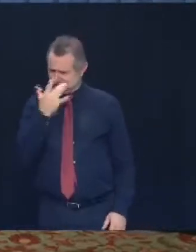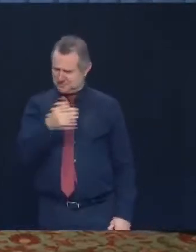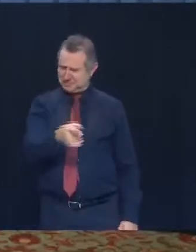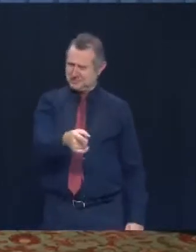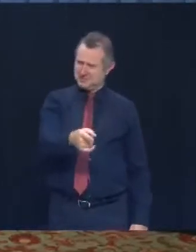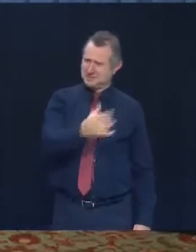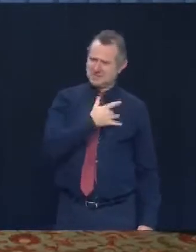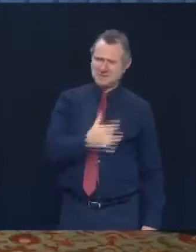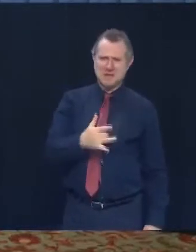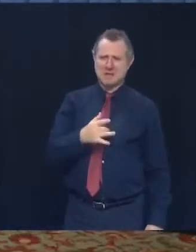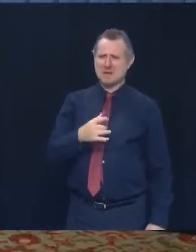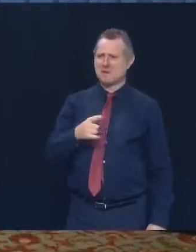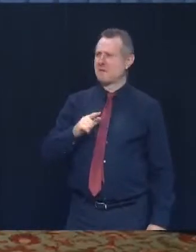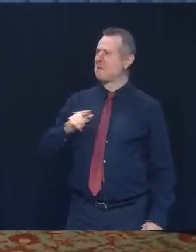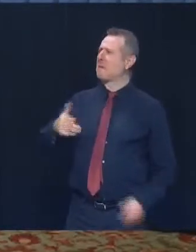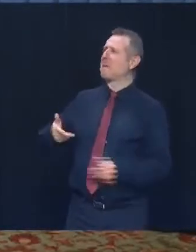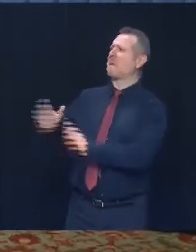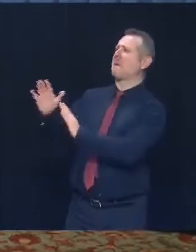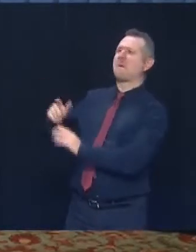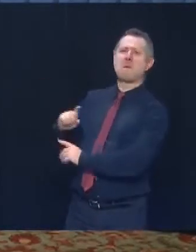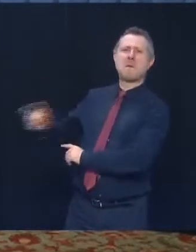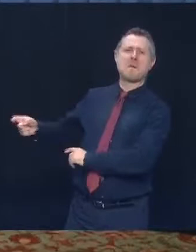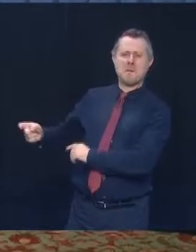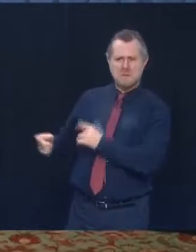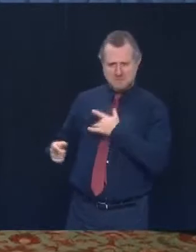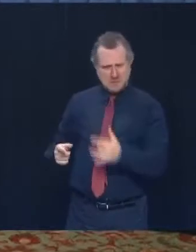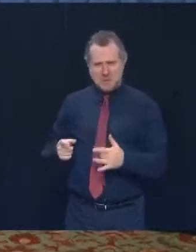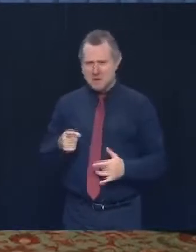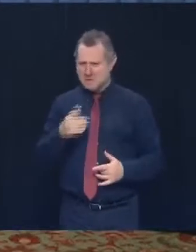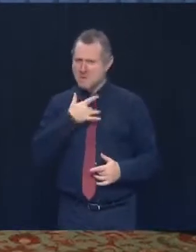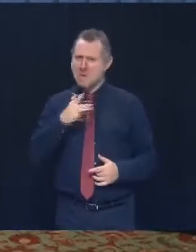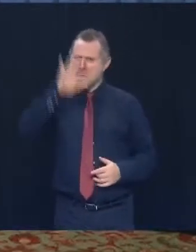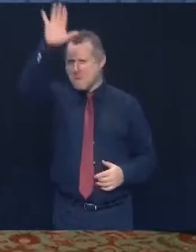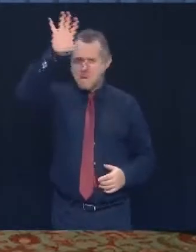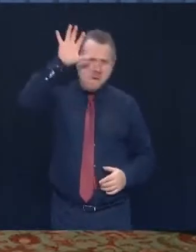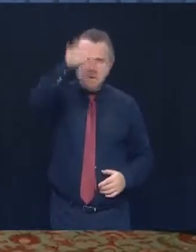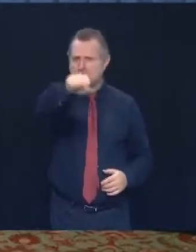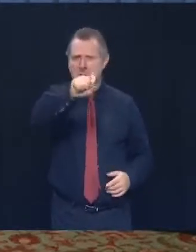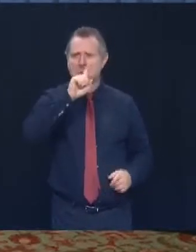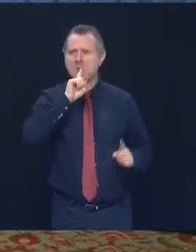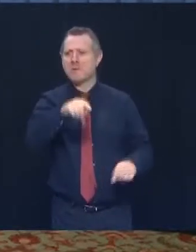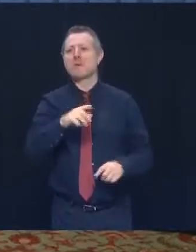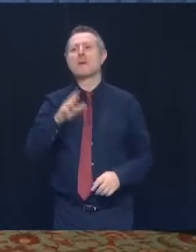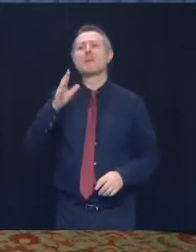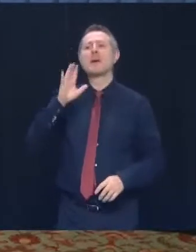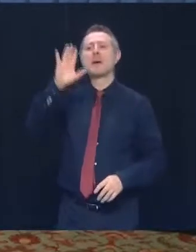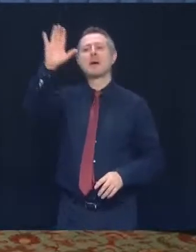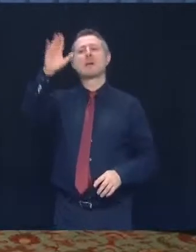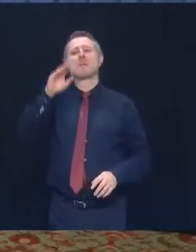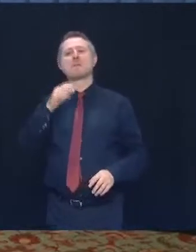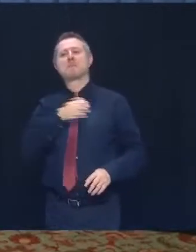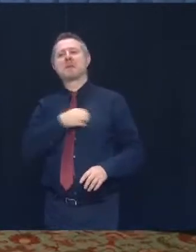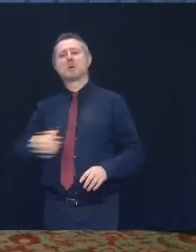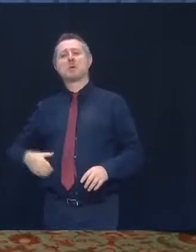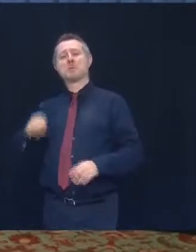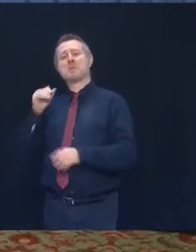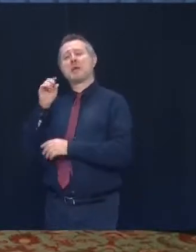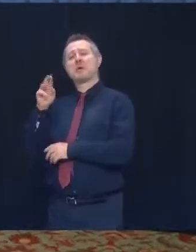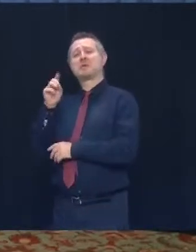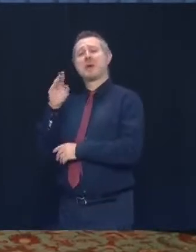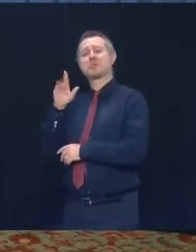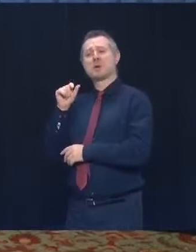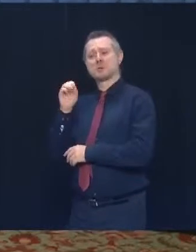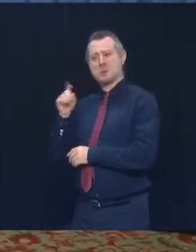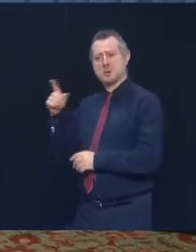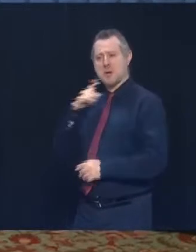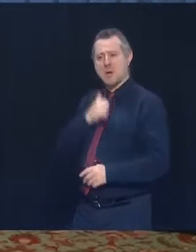Bernadette. Collegial, but not like. Yesterday, Mayor de Blasio apologized to the Orthodox community about